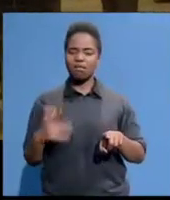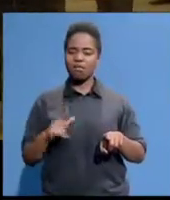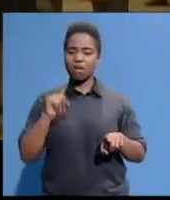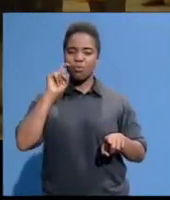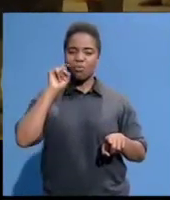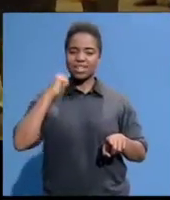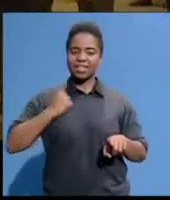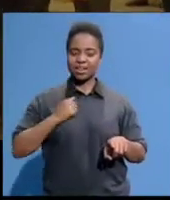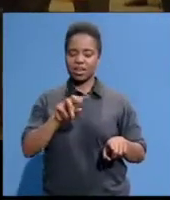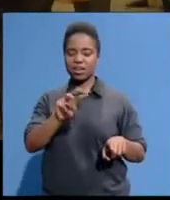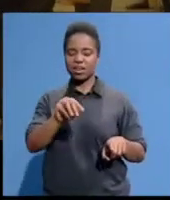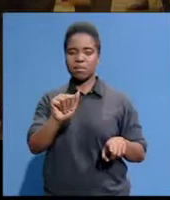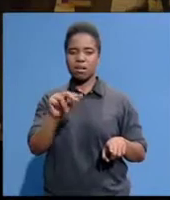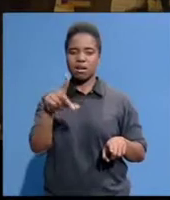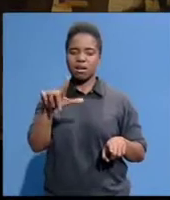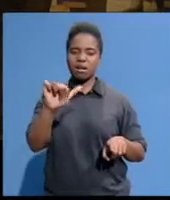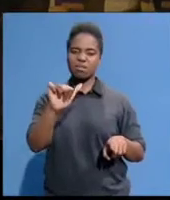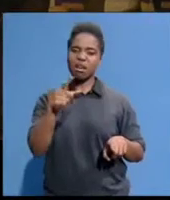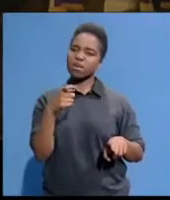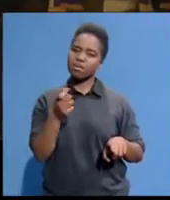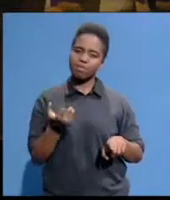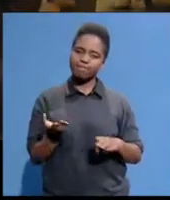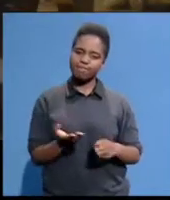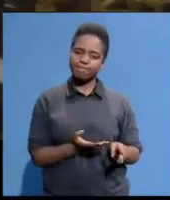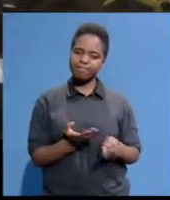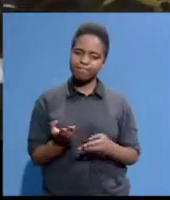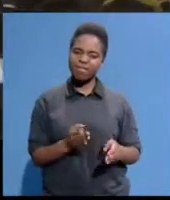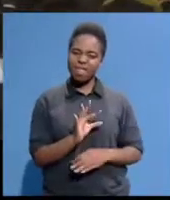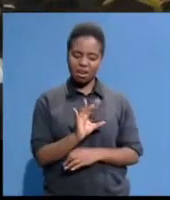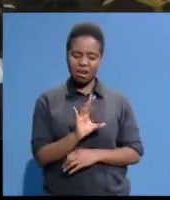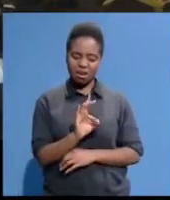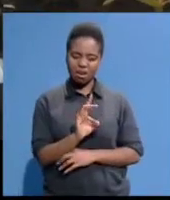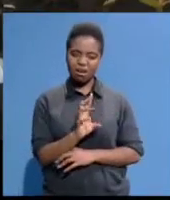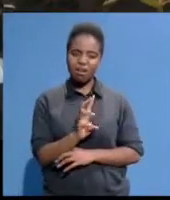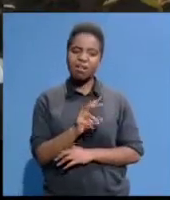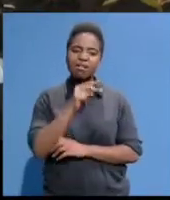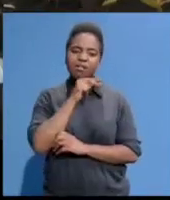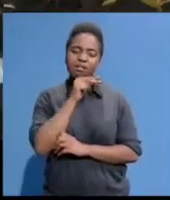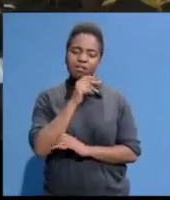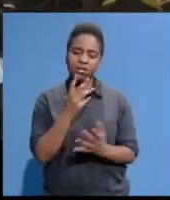welcoming everybody that filed past there each and every day up until it